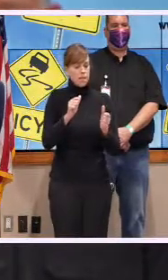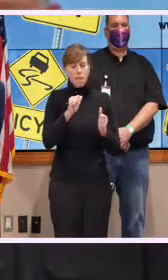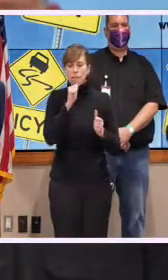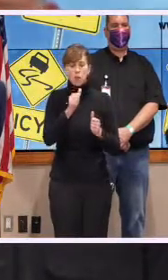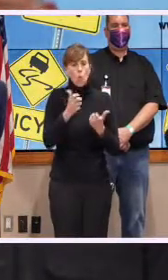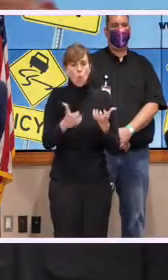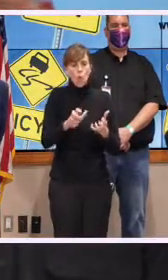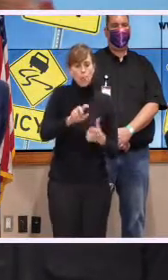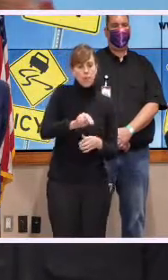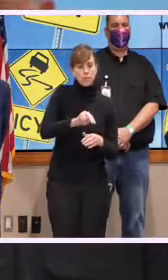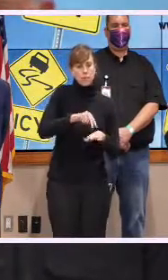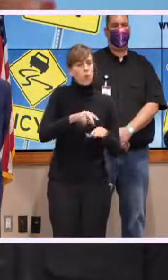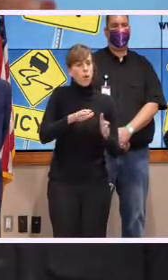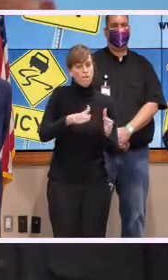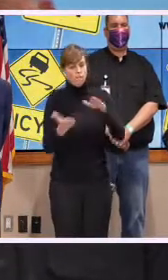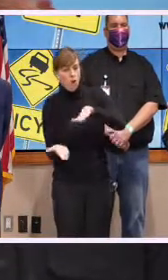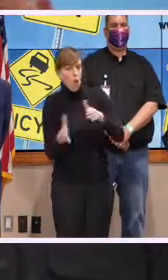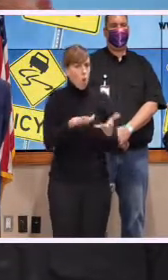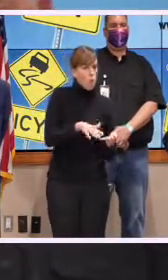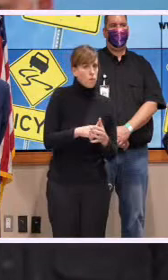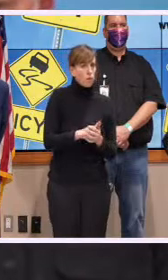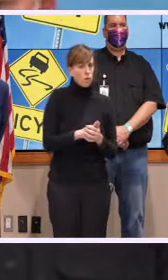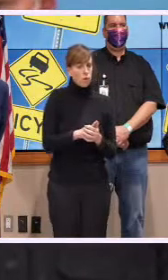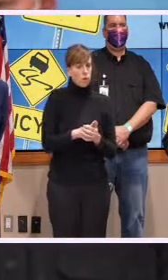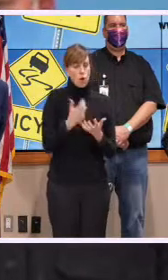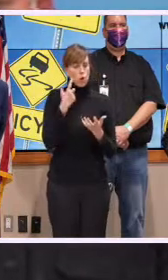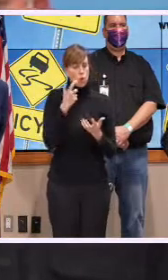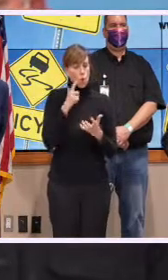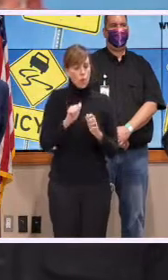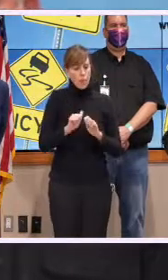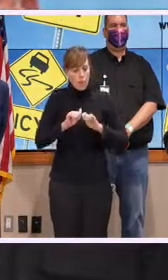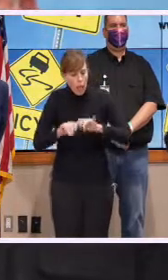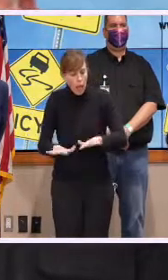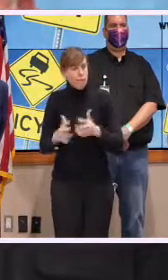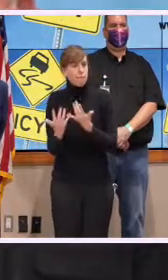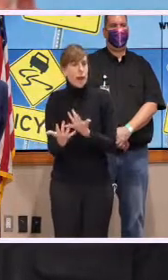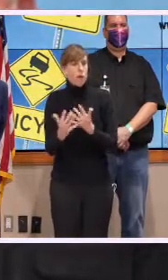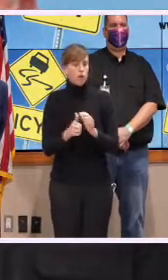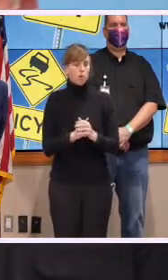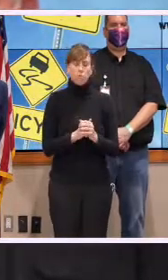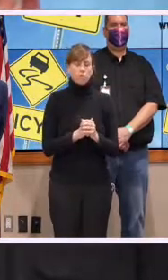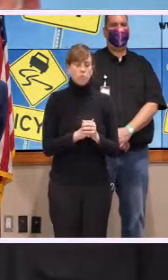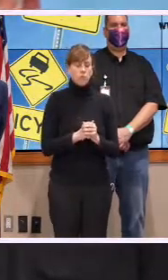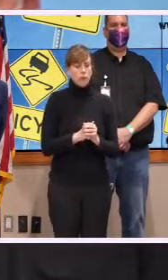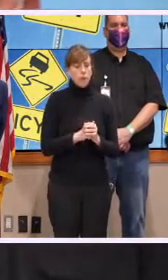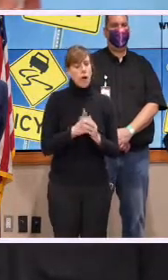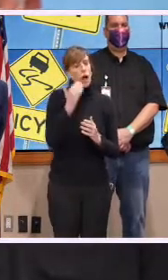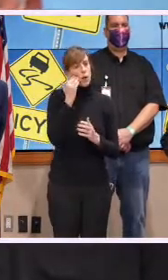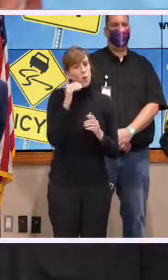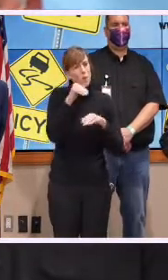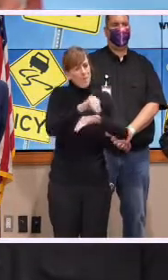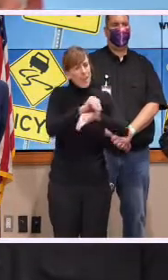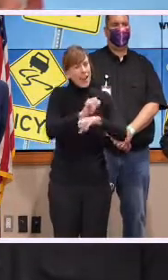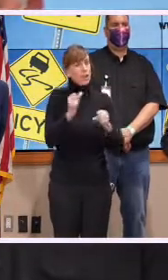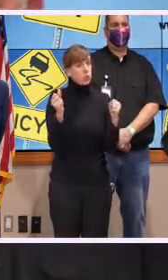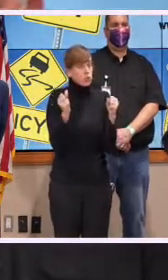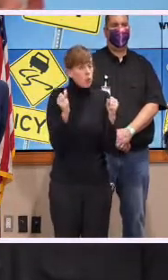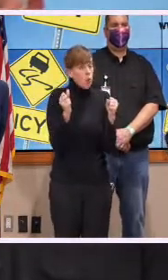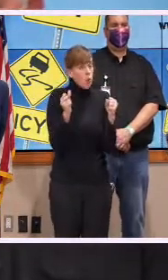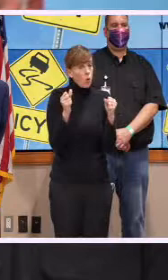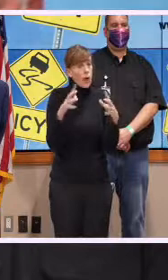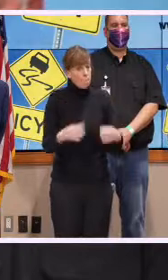to fall over, would they cut off? And want to reiterate, I know it's cold at night. Grab some extra blankets, but